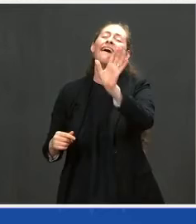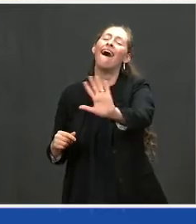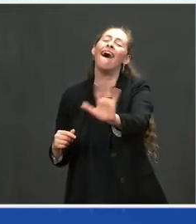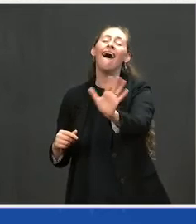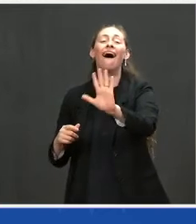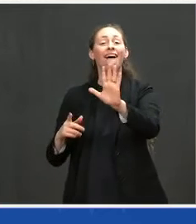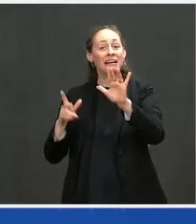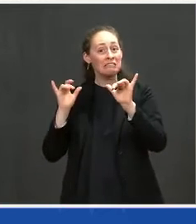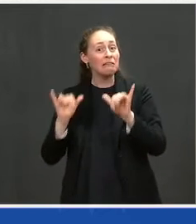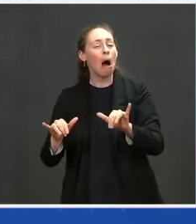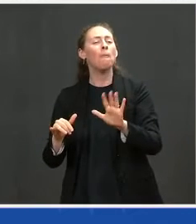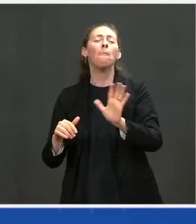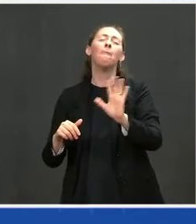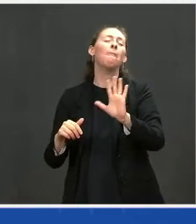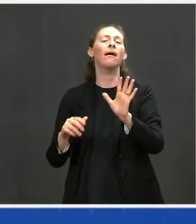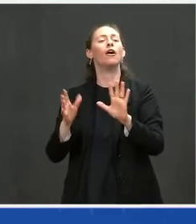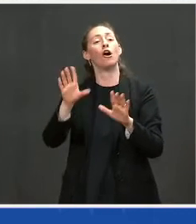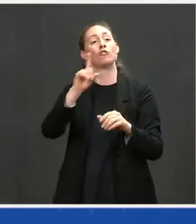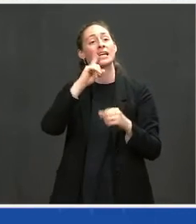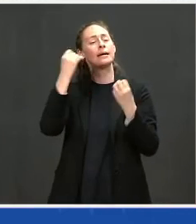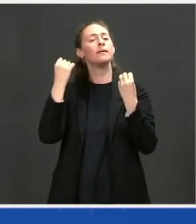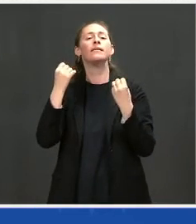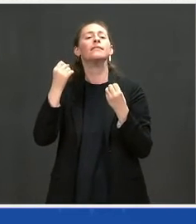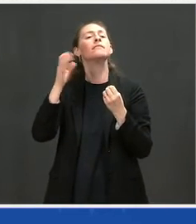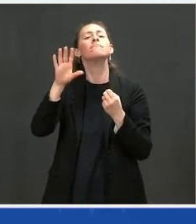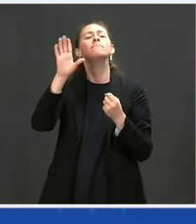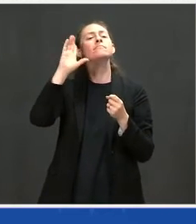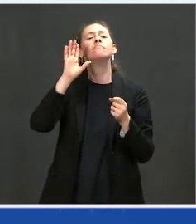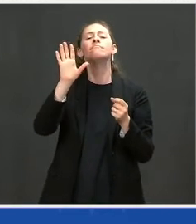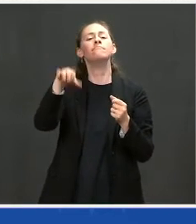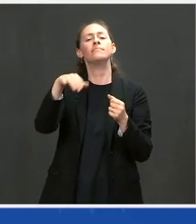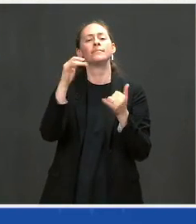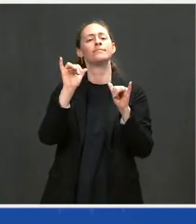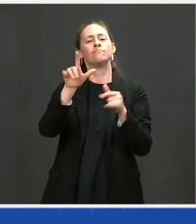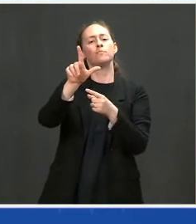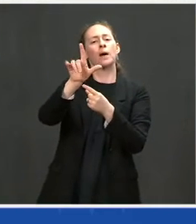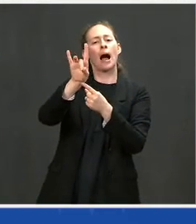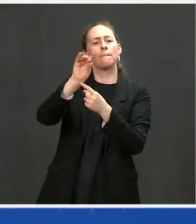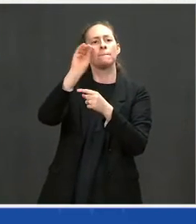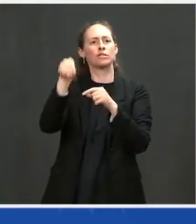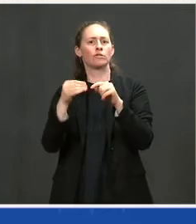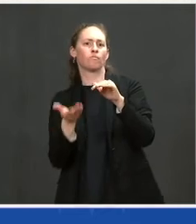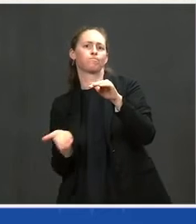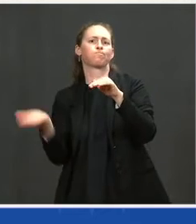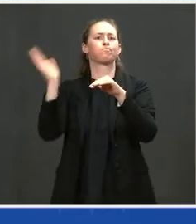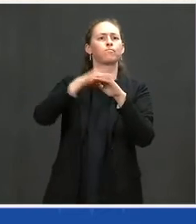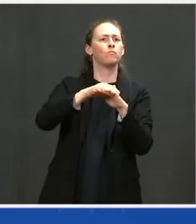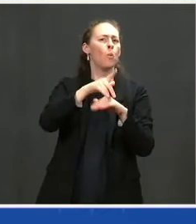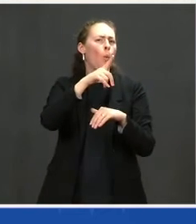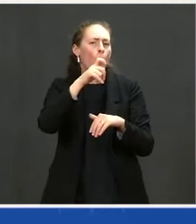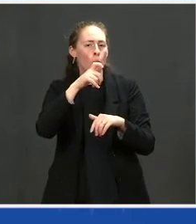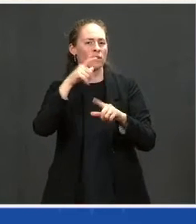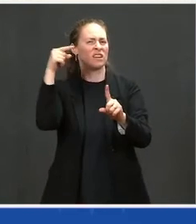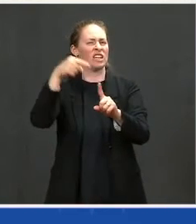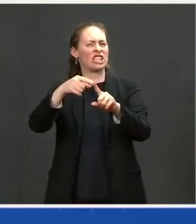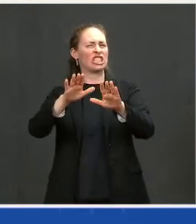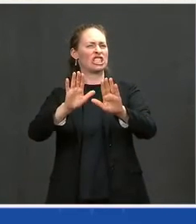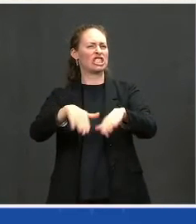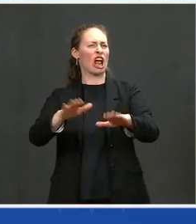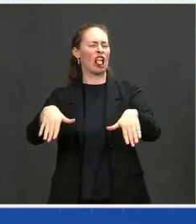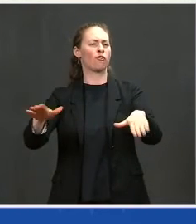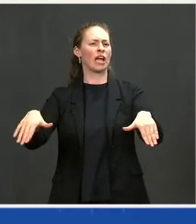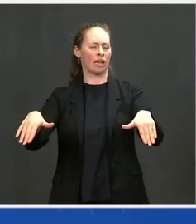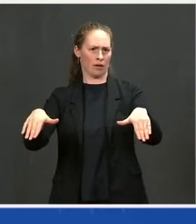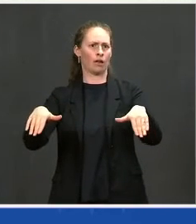came, 28% increase in children to the border in my administration, 31% in the last year